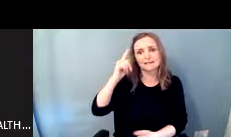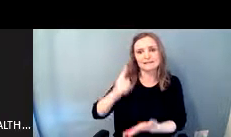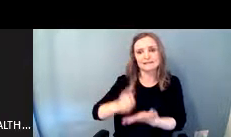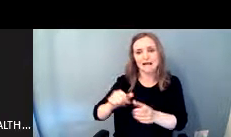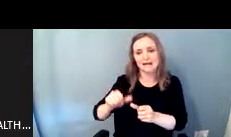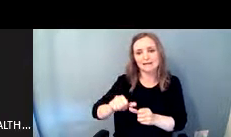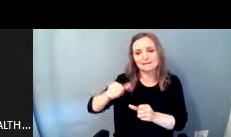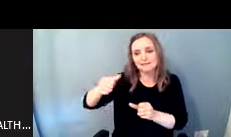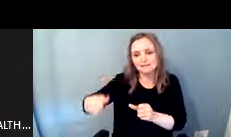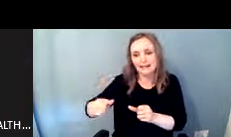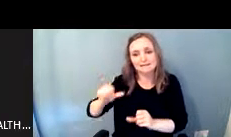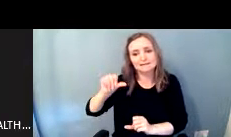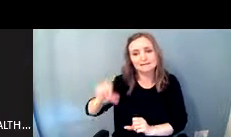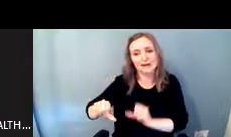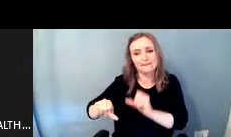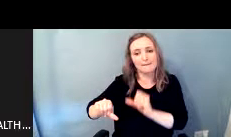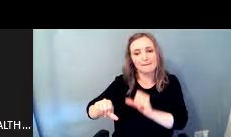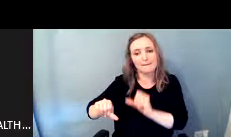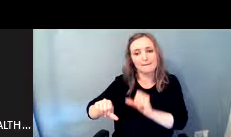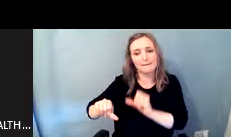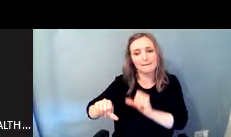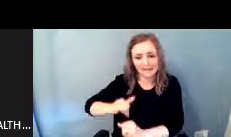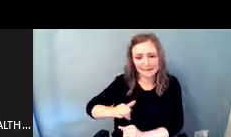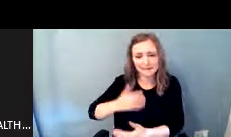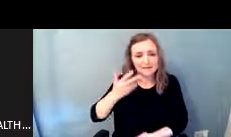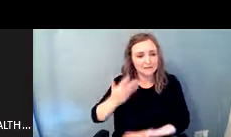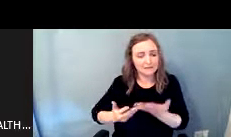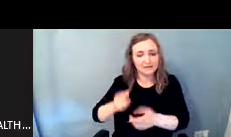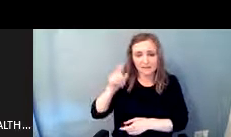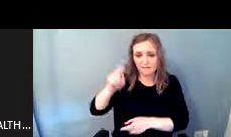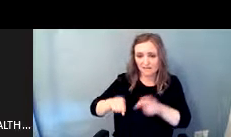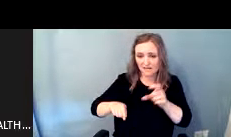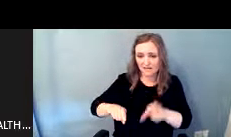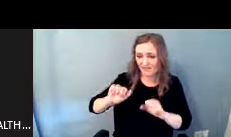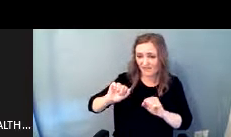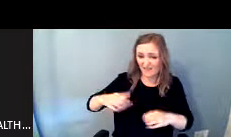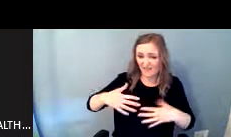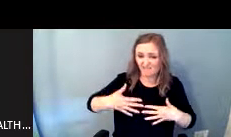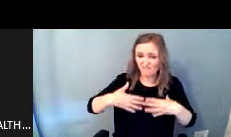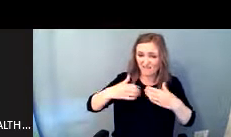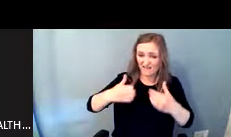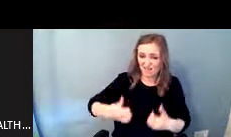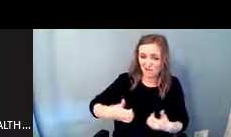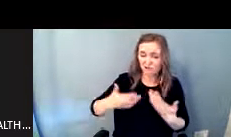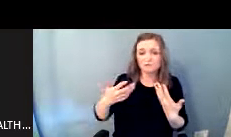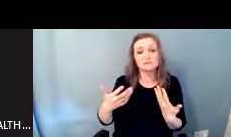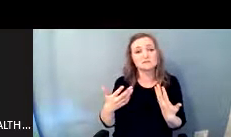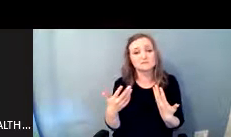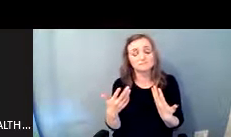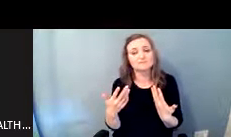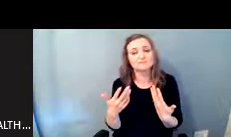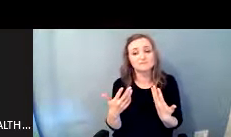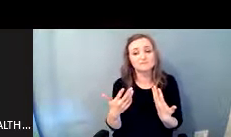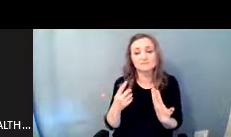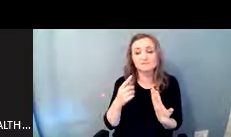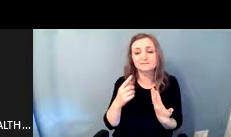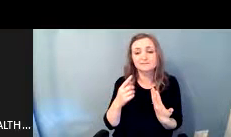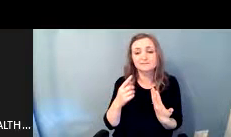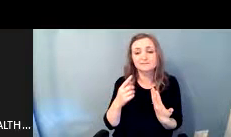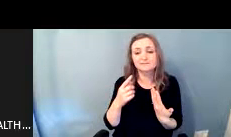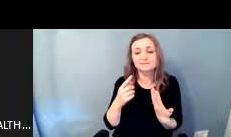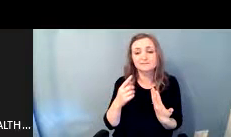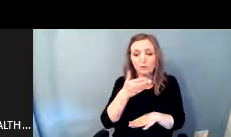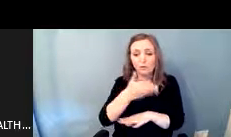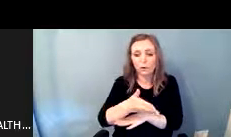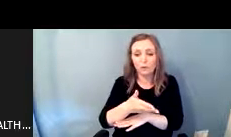the patient's physical state and on the level of the fit test, they can then be put into either